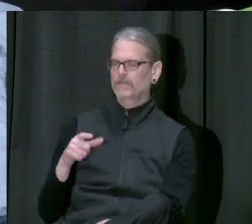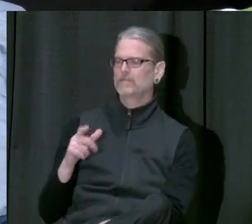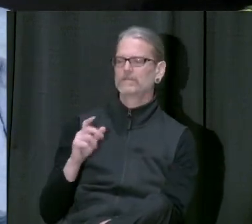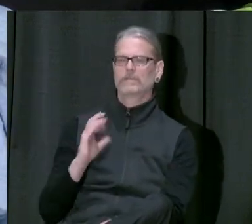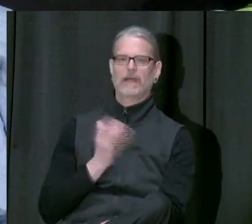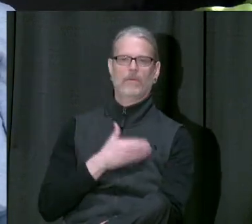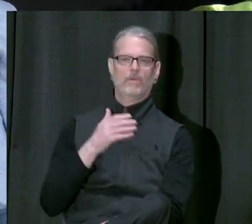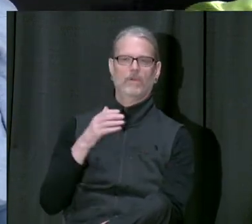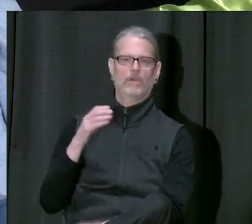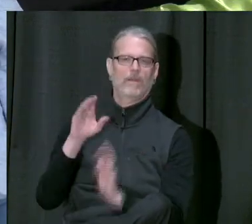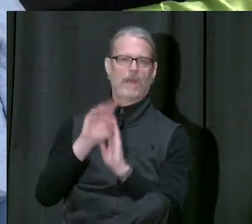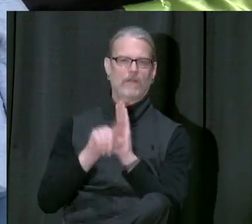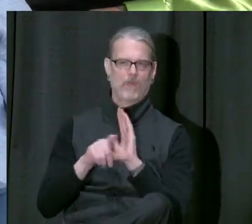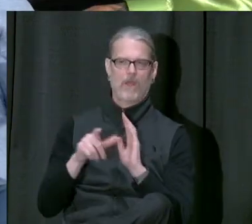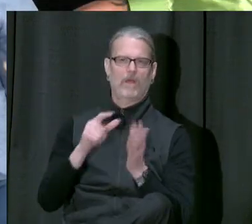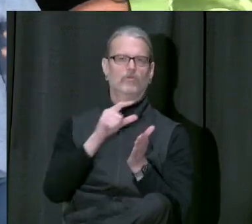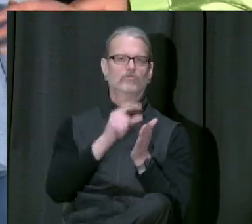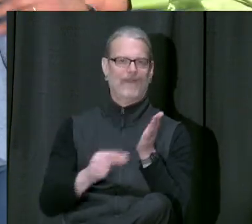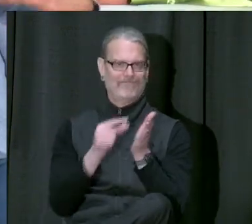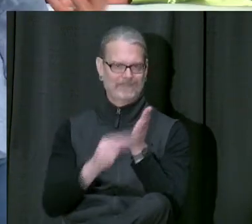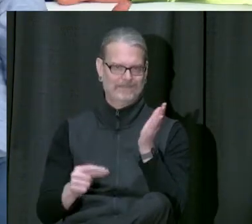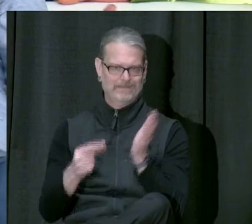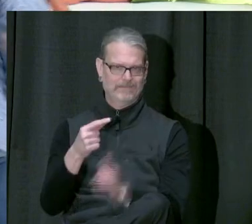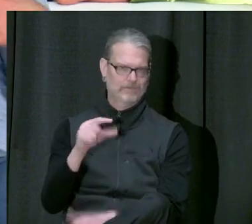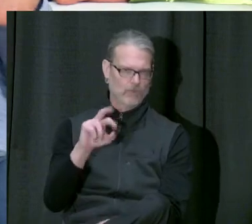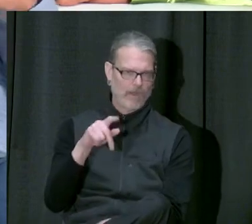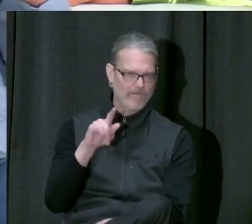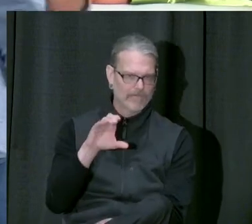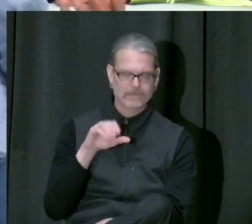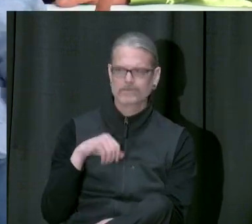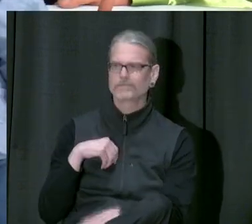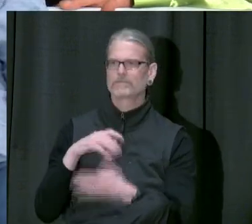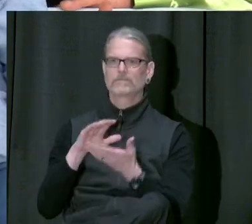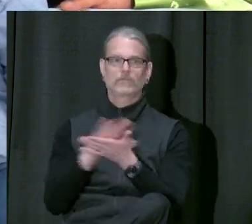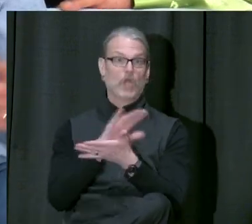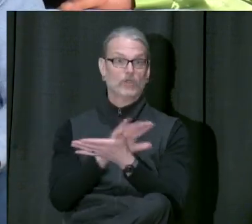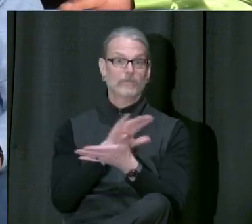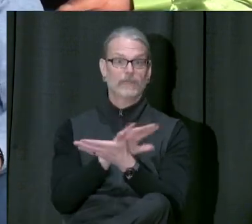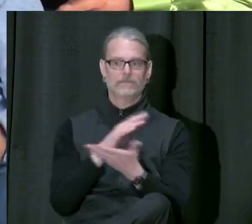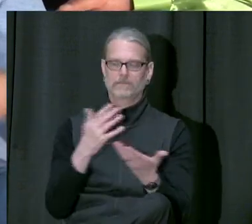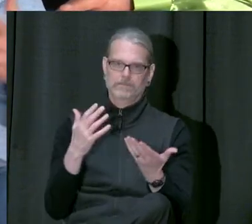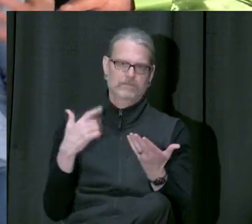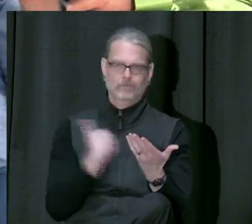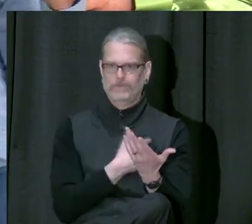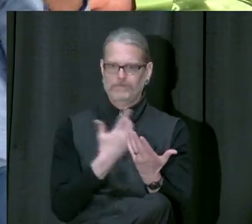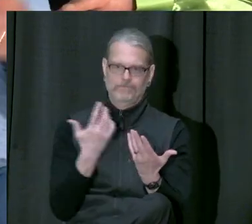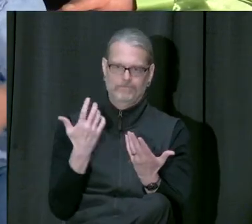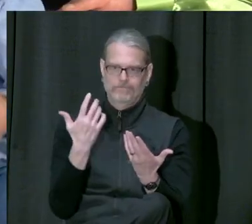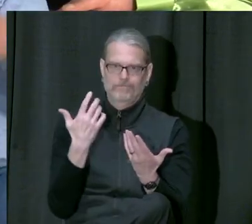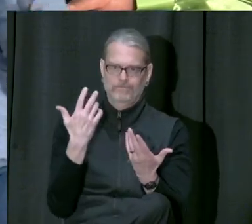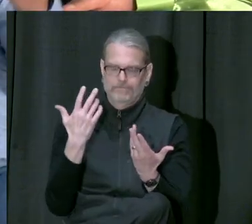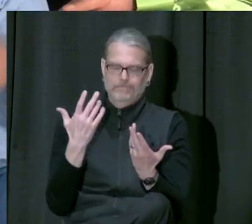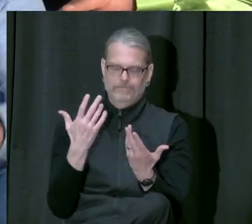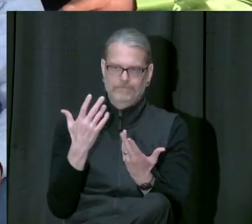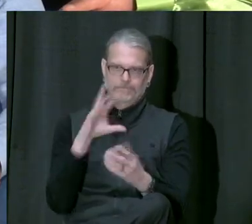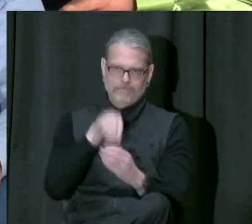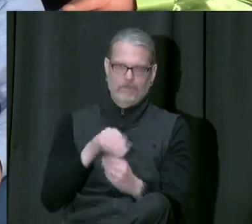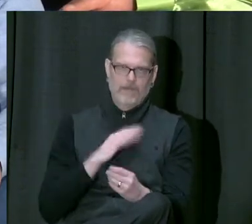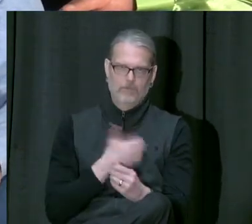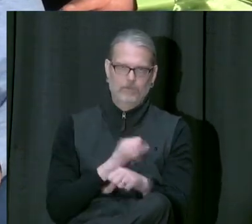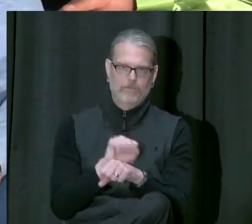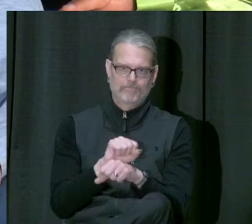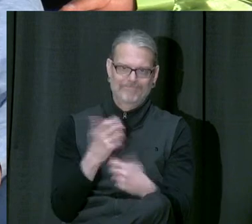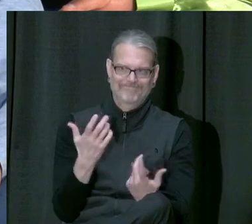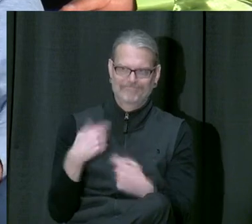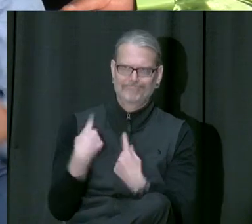We both come from a graphics background. So documents have been our life. Right. I mean, for me, it's going, 30 plus years.